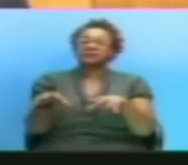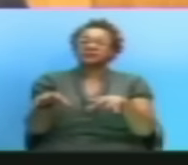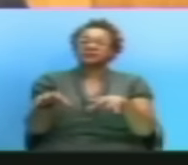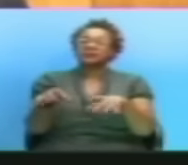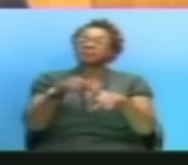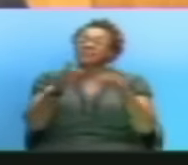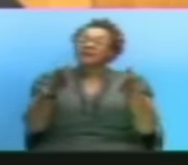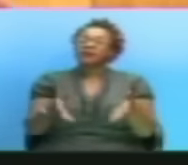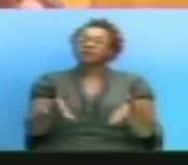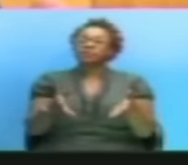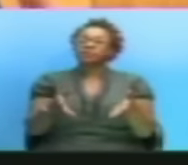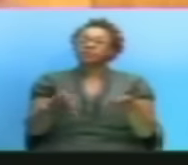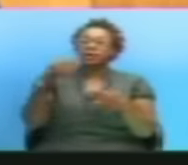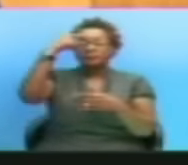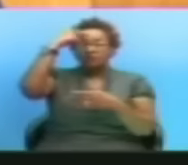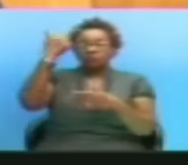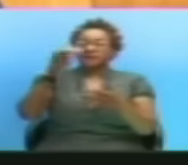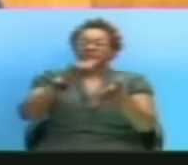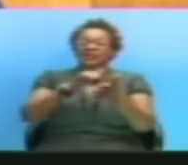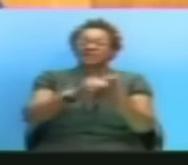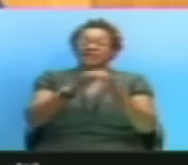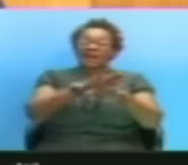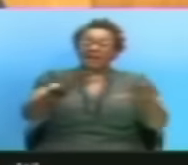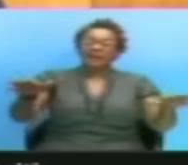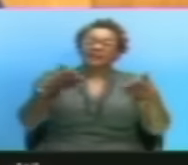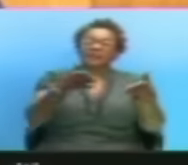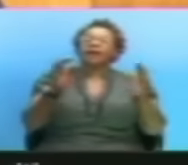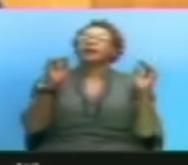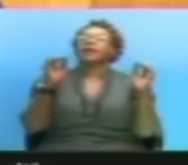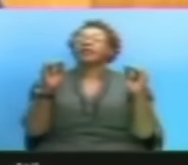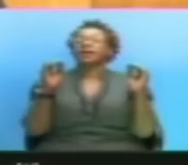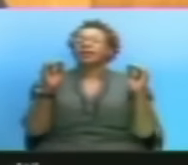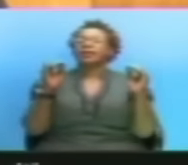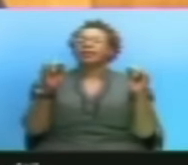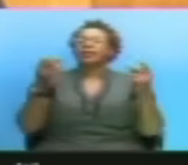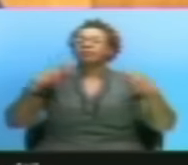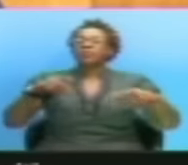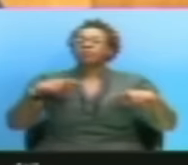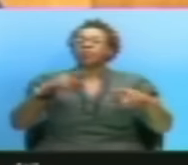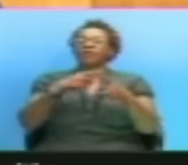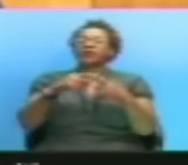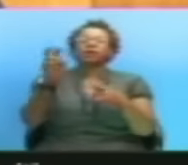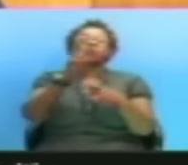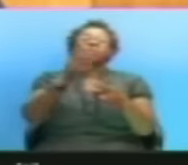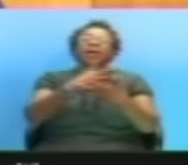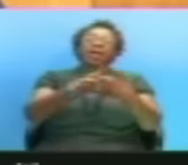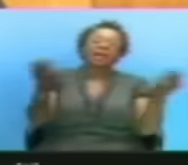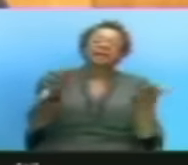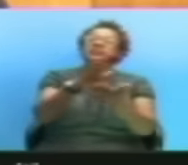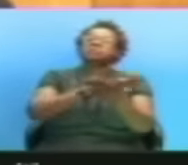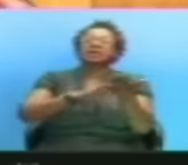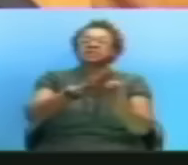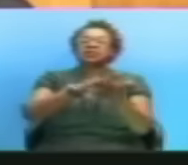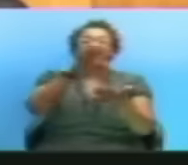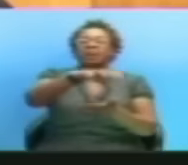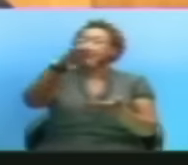Now, because that facility is no longer there, mm-hmm. so people tend to look for every open space. So they encroach on